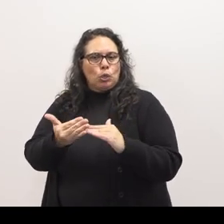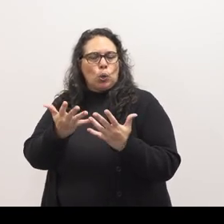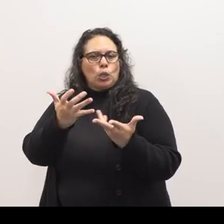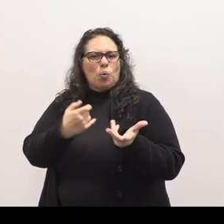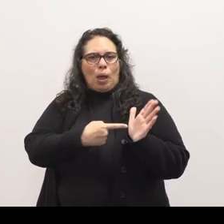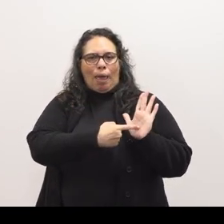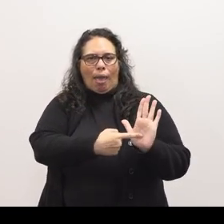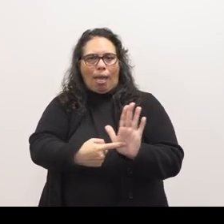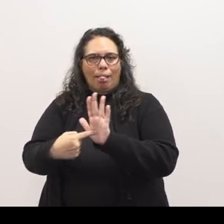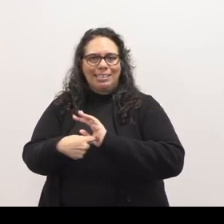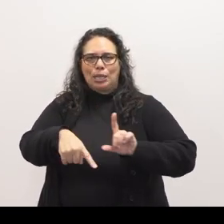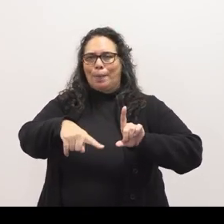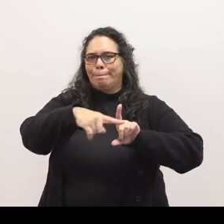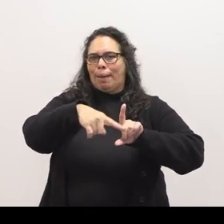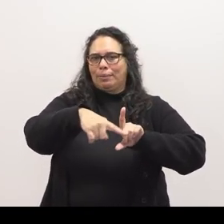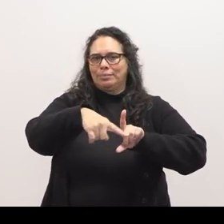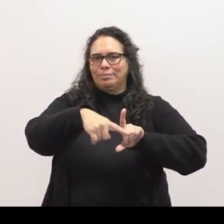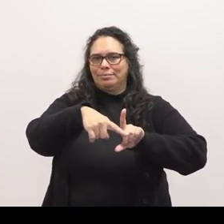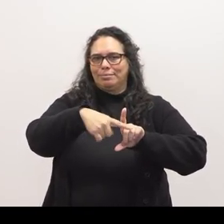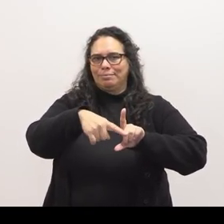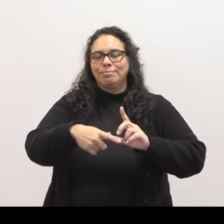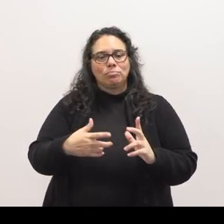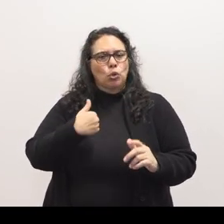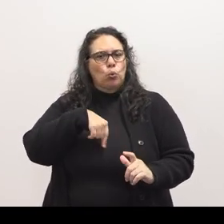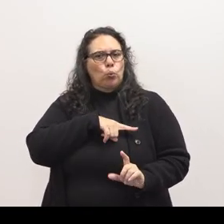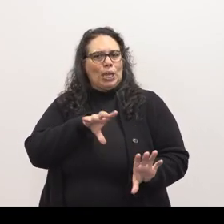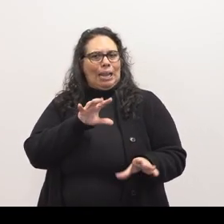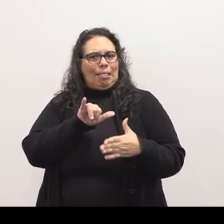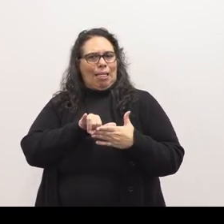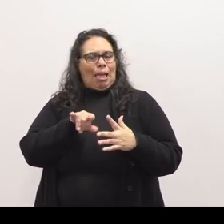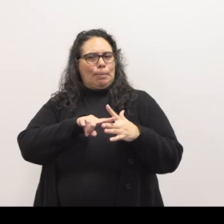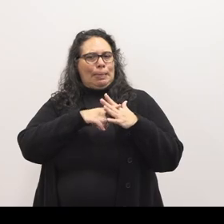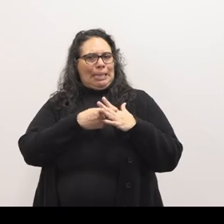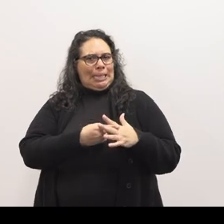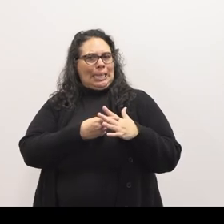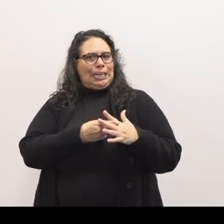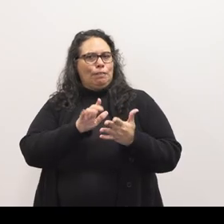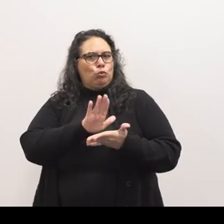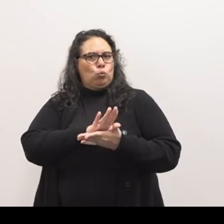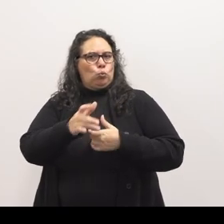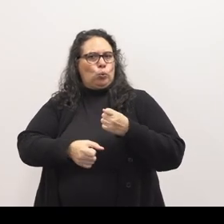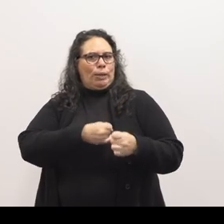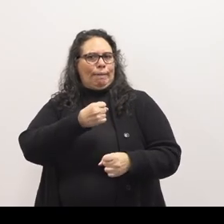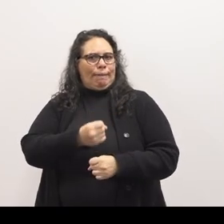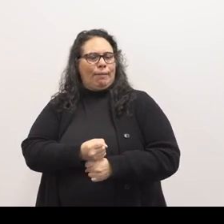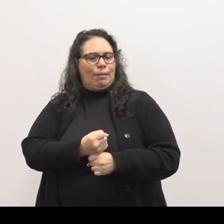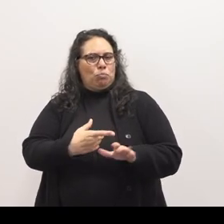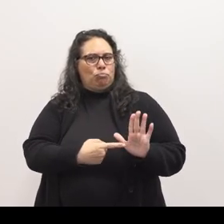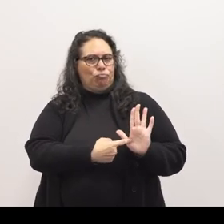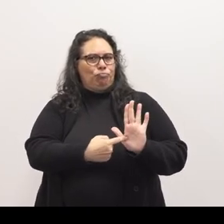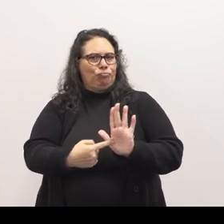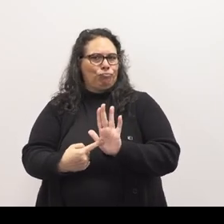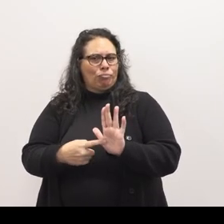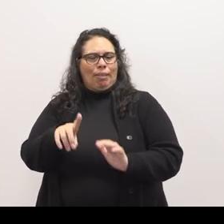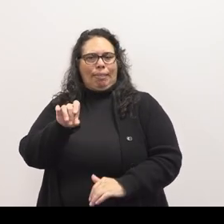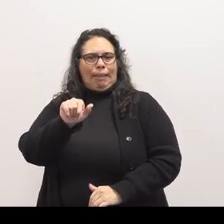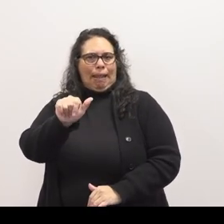highlight, those positive outliers. And we did some of that at the beginning of this year when we presented data.